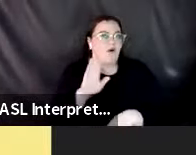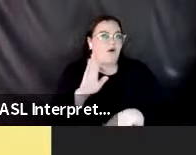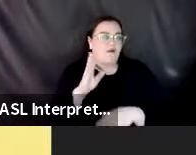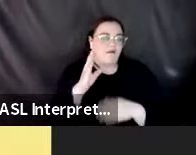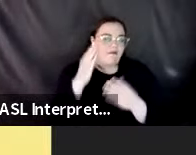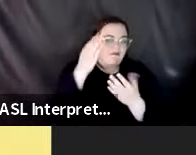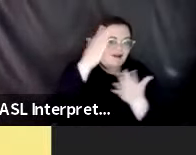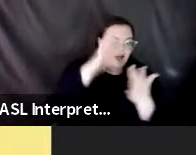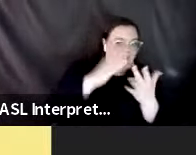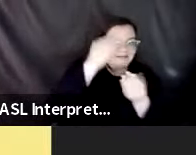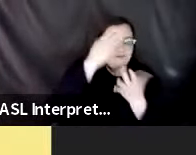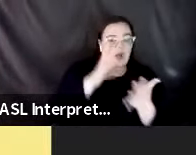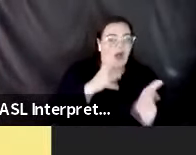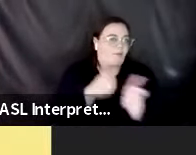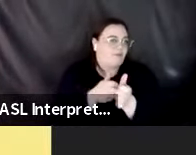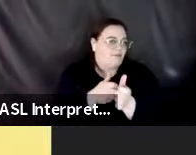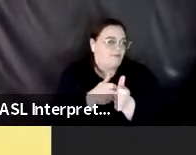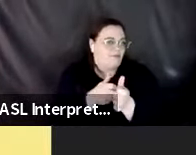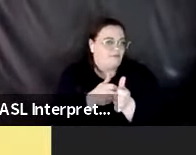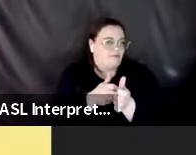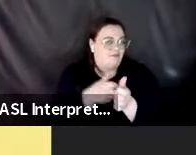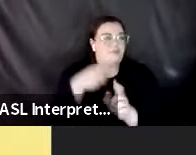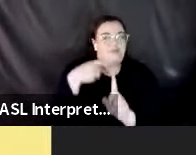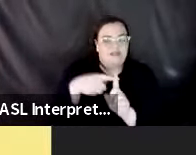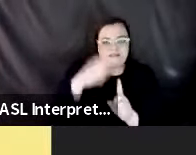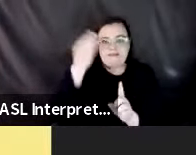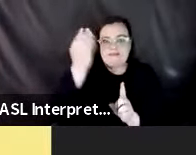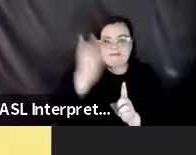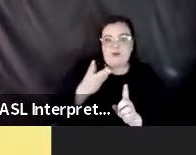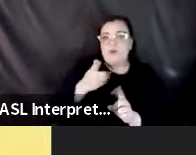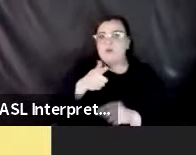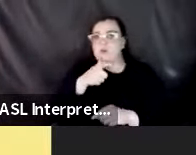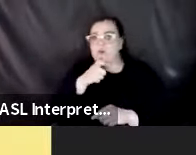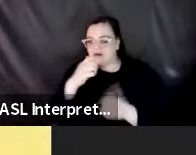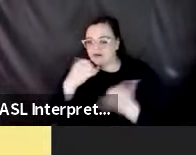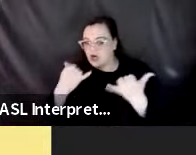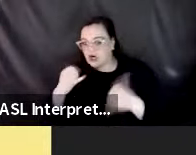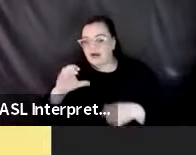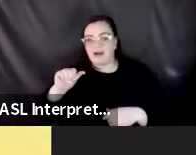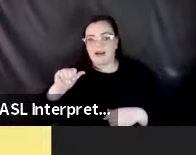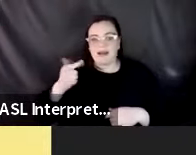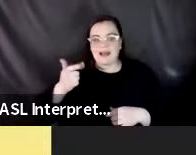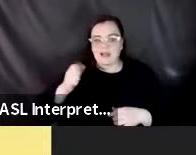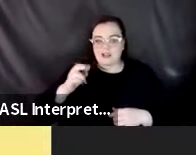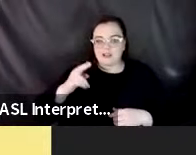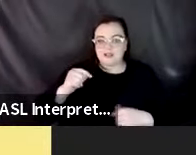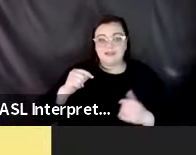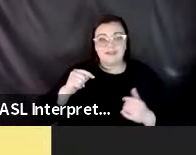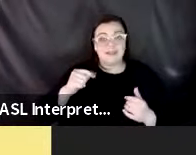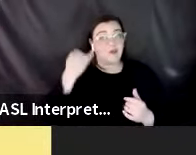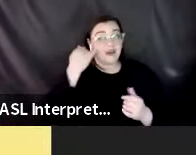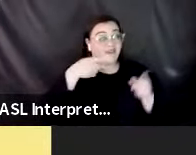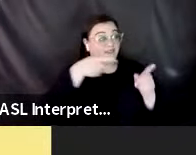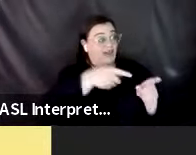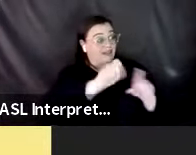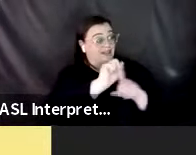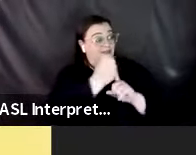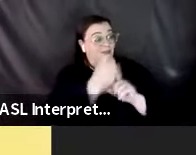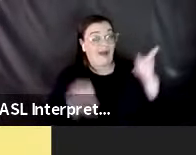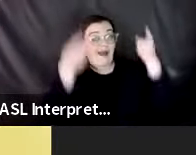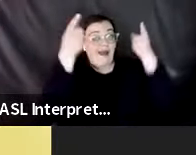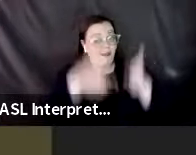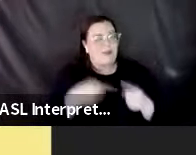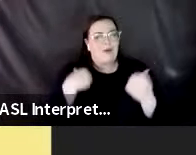department updated on who your current agent is so that we are sure we'll be able to find you if this opportunity